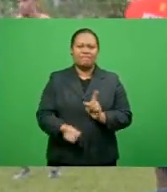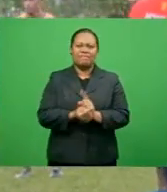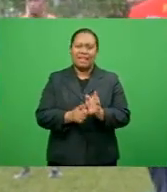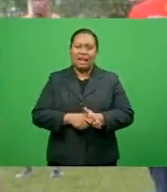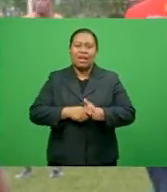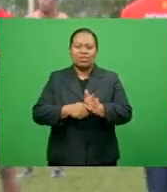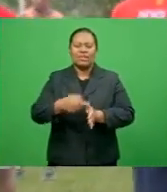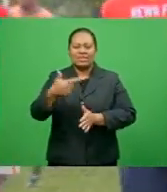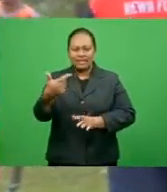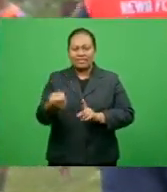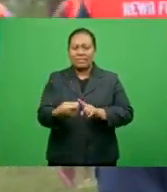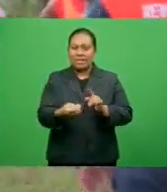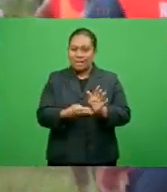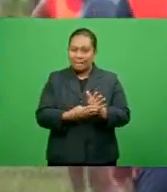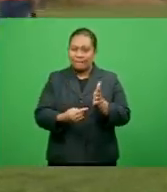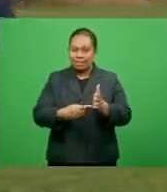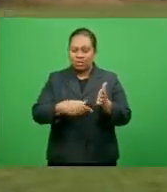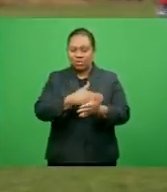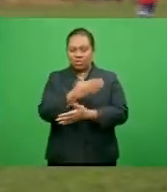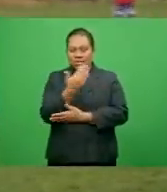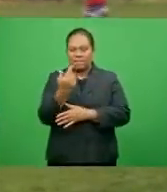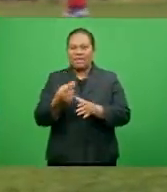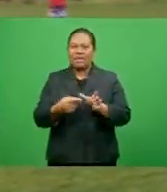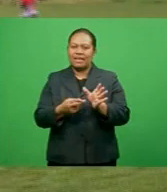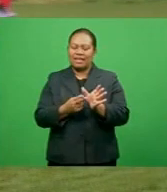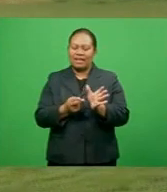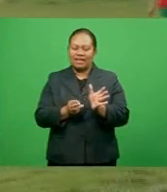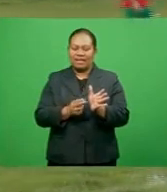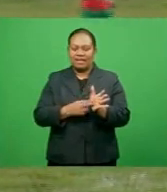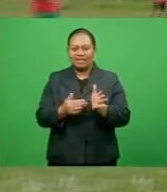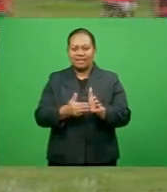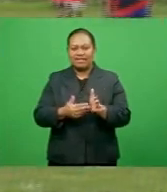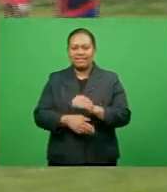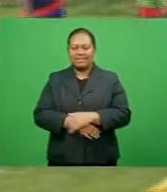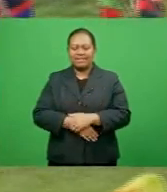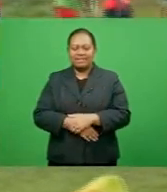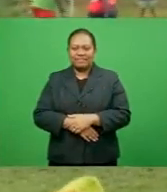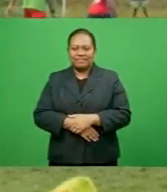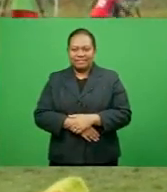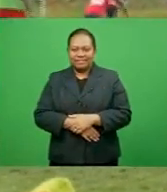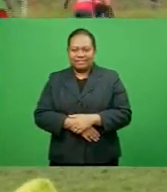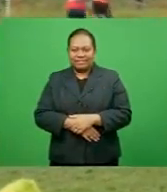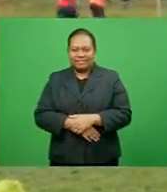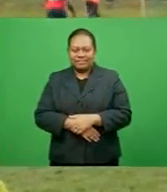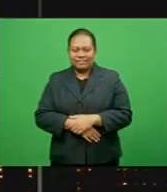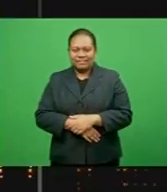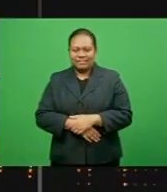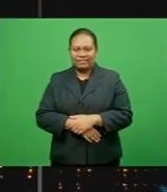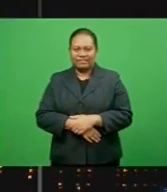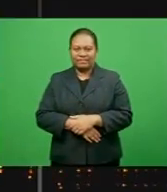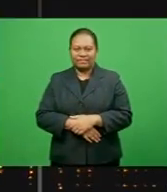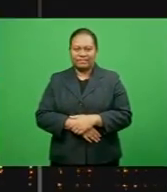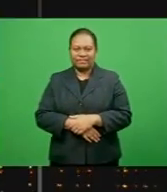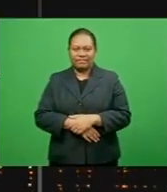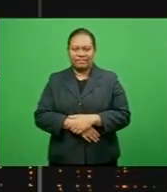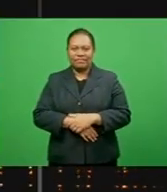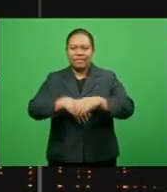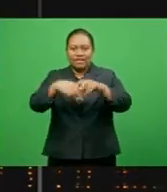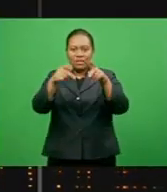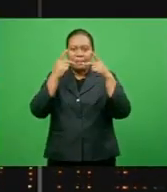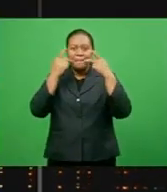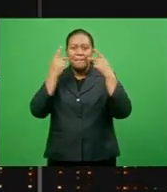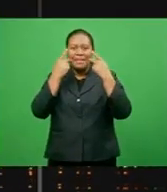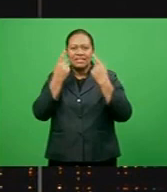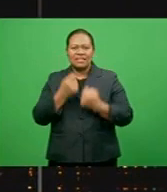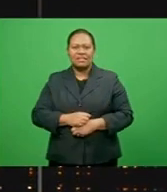7 p.m. on Tuesday at ANZ Stadium in Suva. Karlini Tavi, FBC Sports. The Penrith Panthers